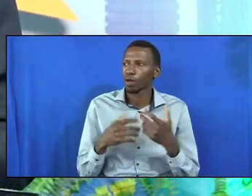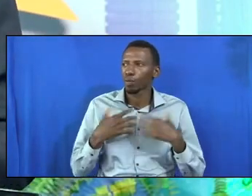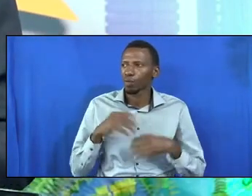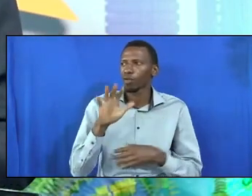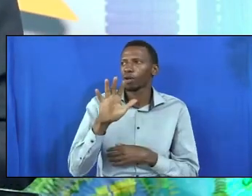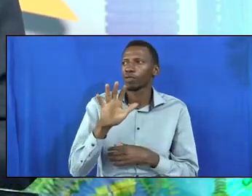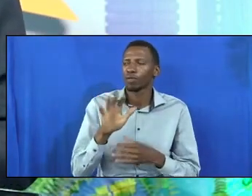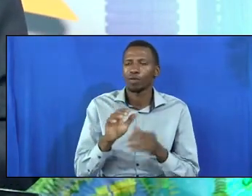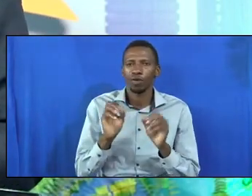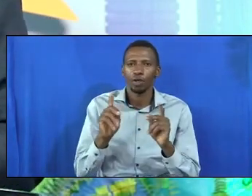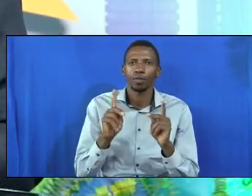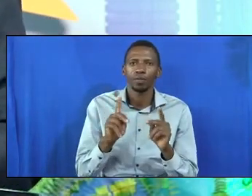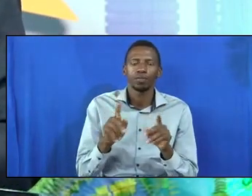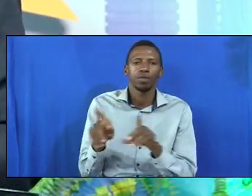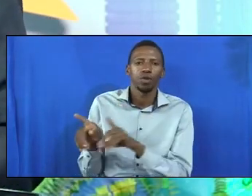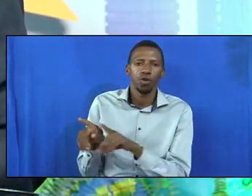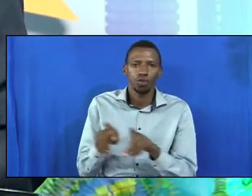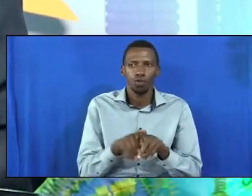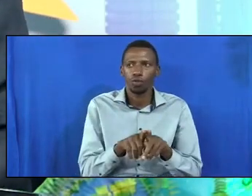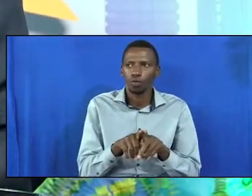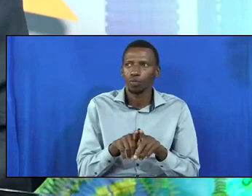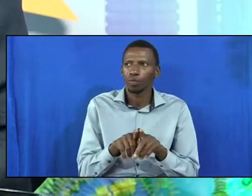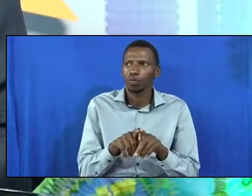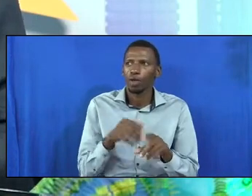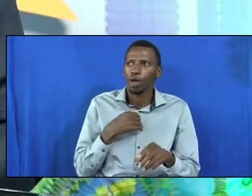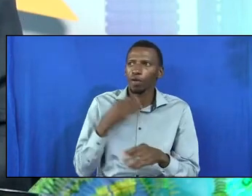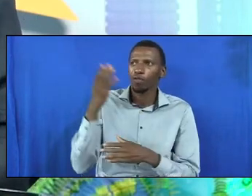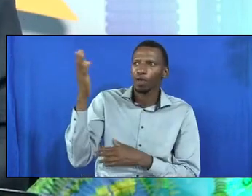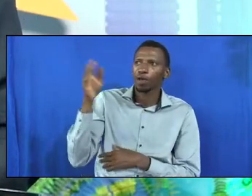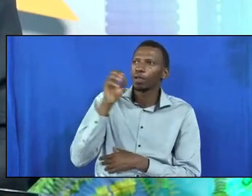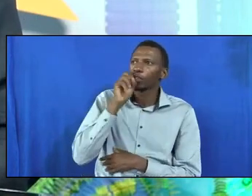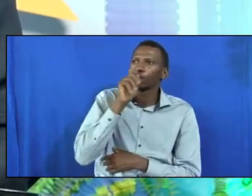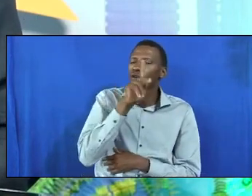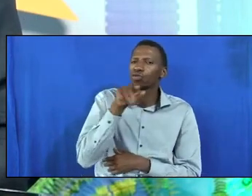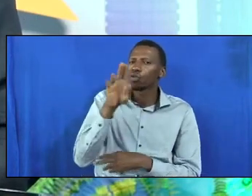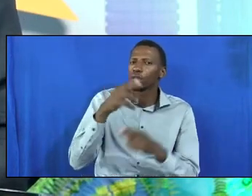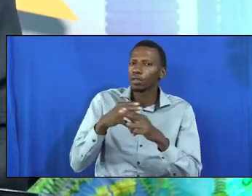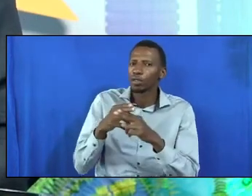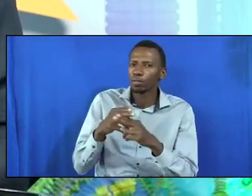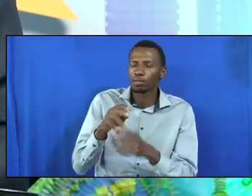Okay. We also have, shout your name.